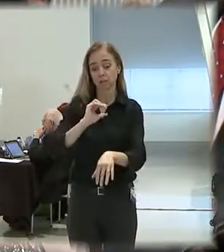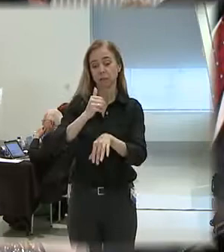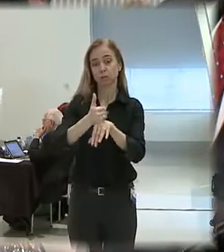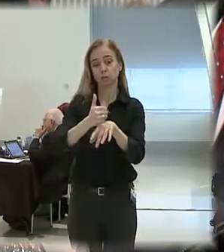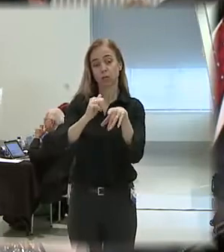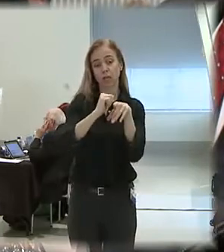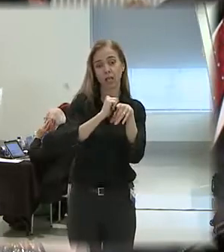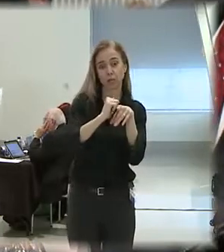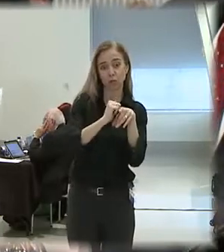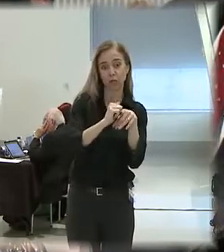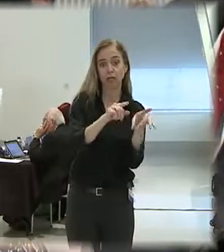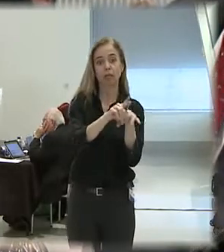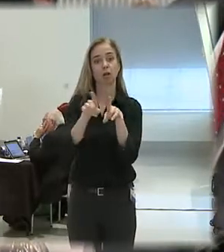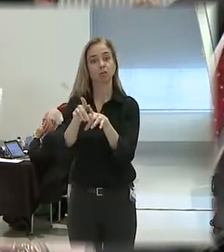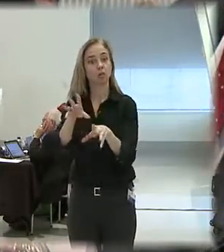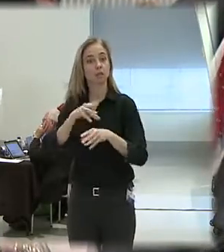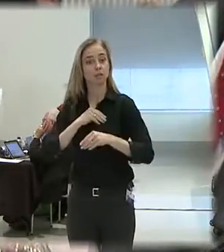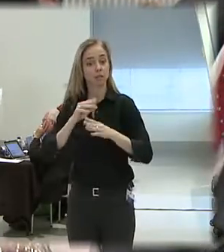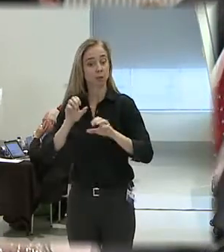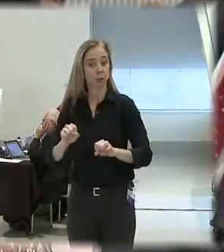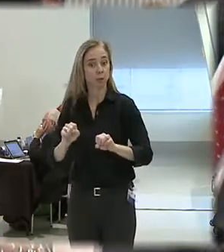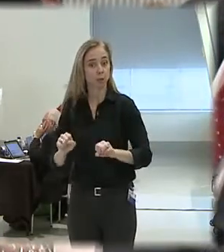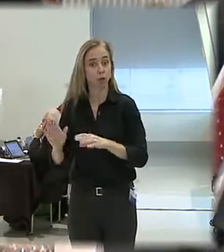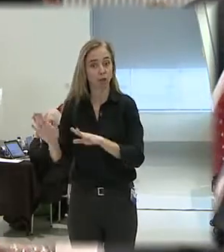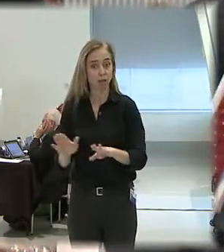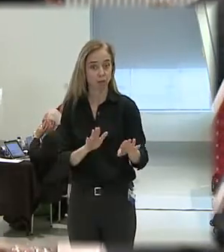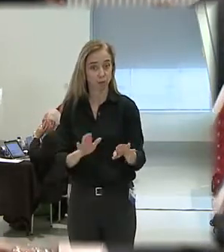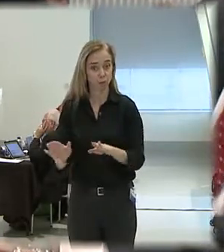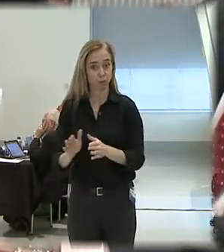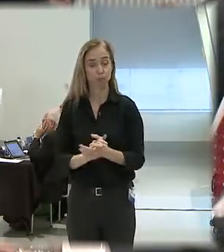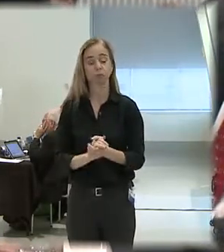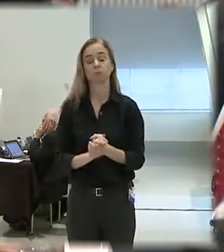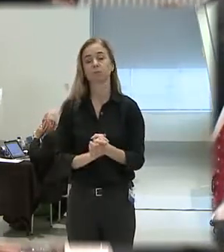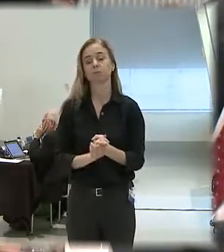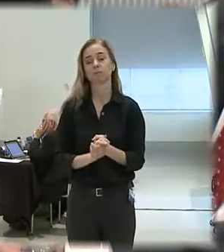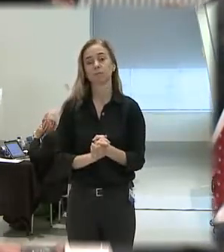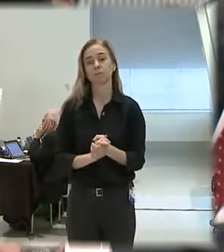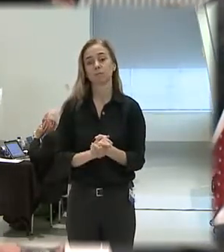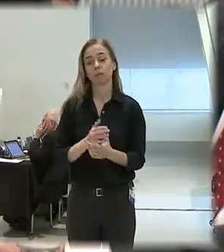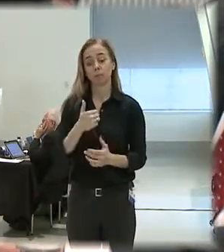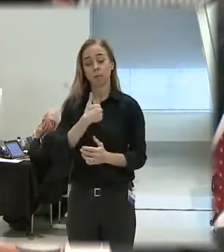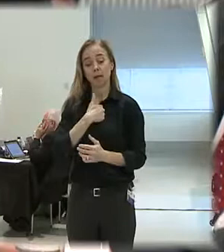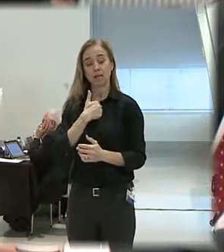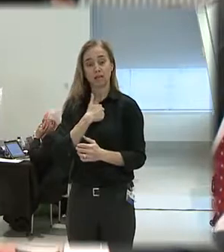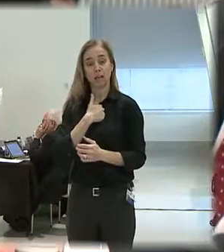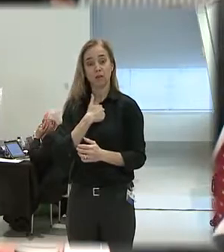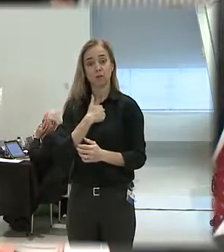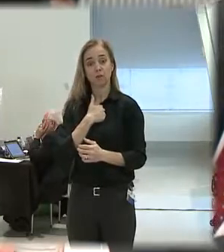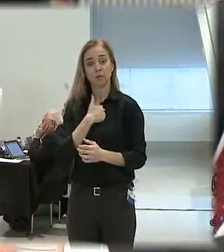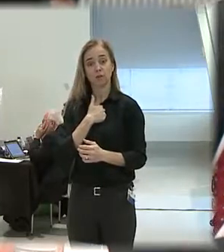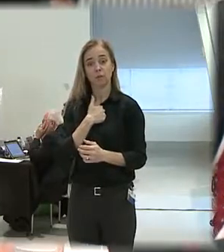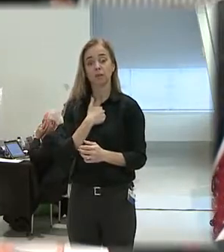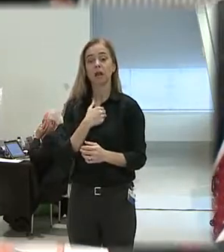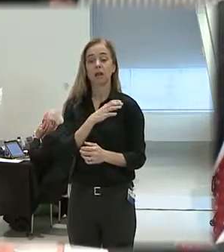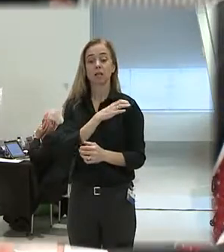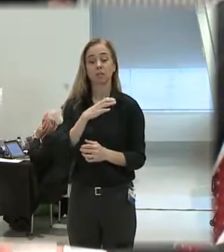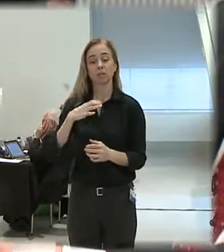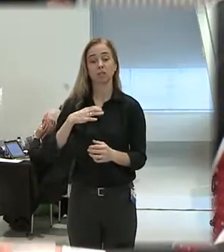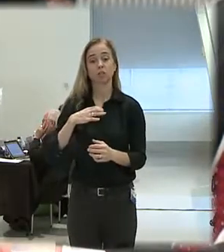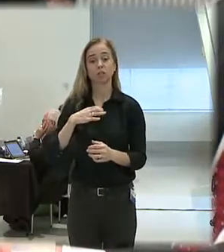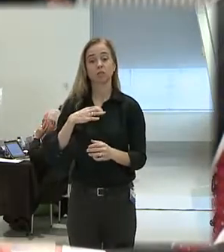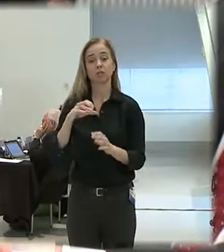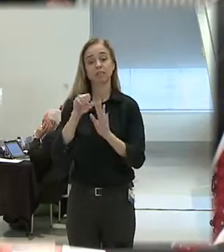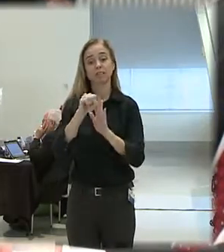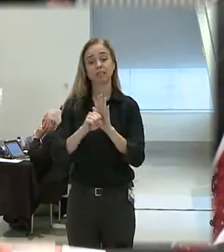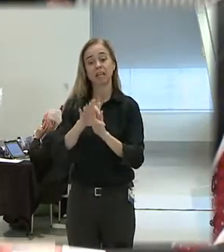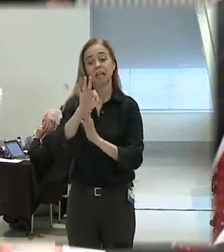and acceptable behavior of the law enforcement officers that are involved. For myself personally, I sat as a commissioner in the state of Florida